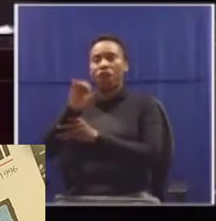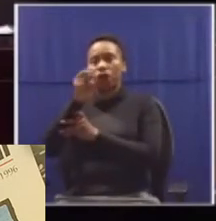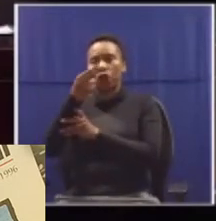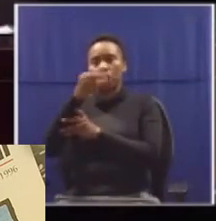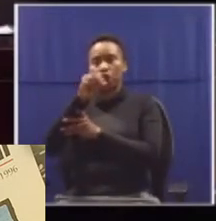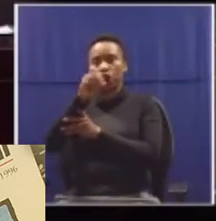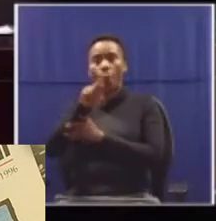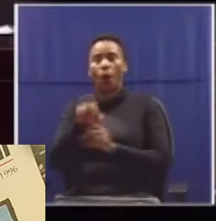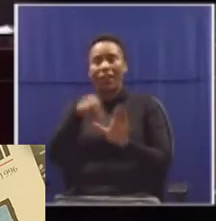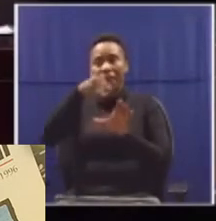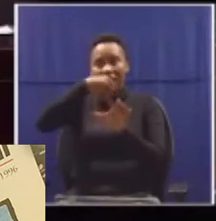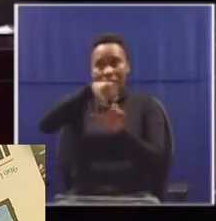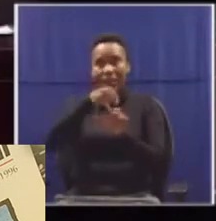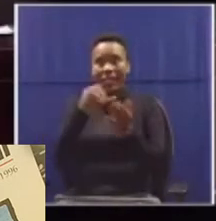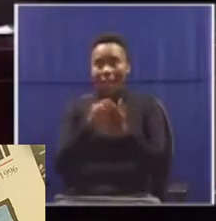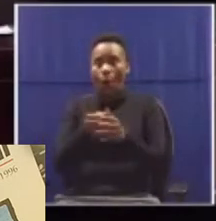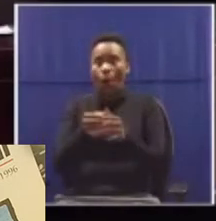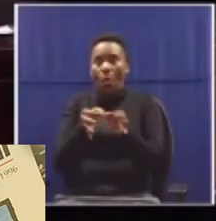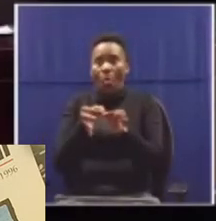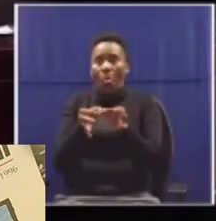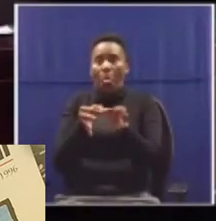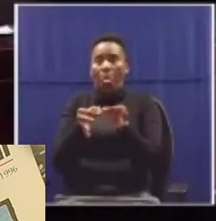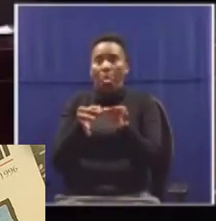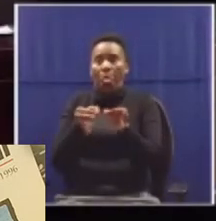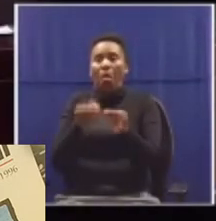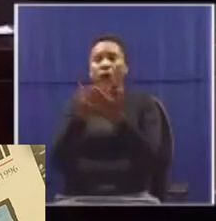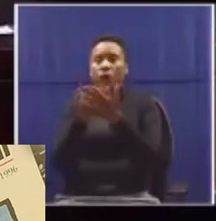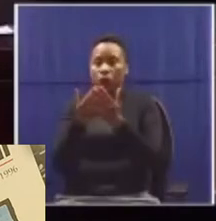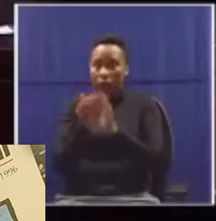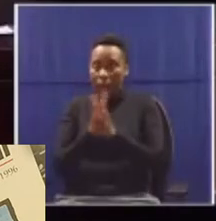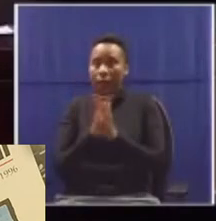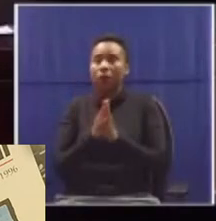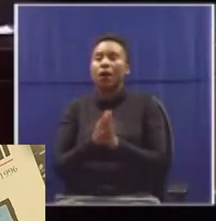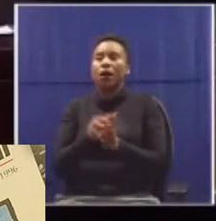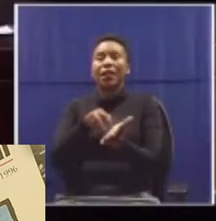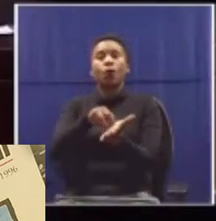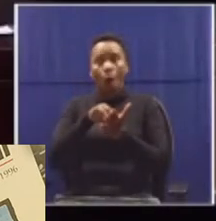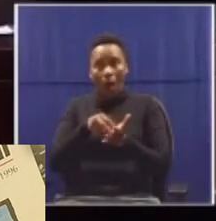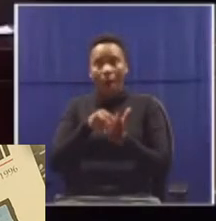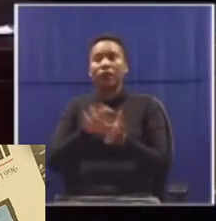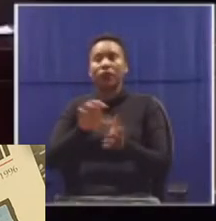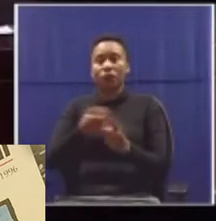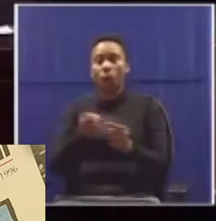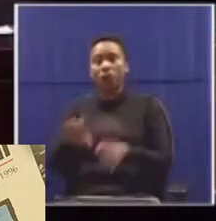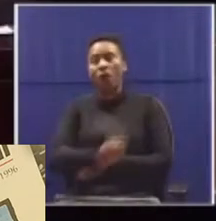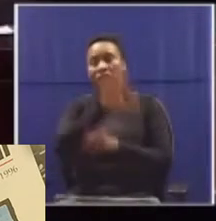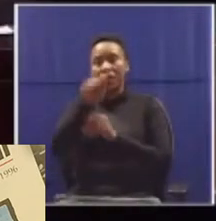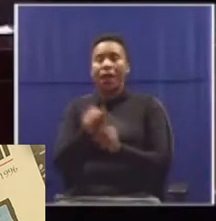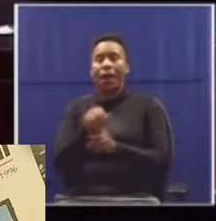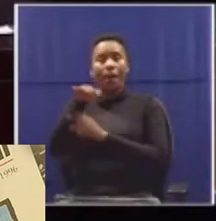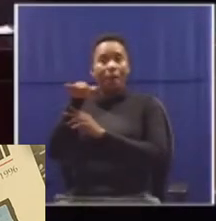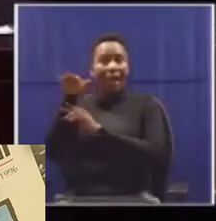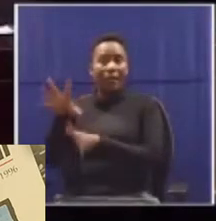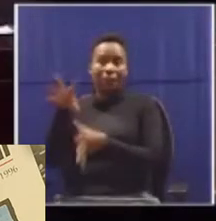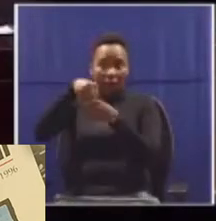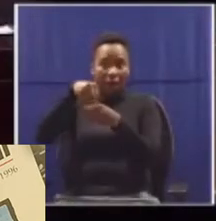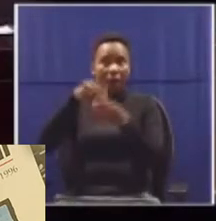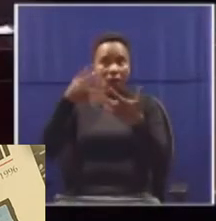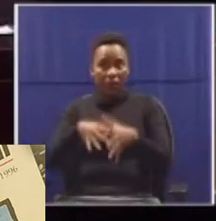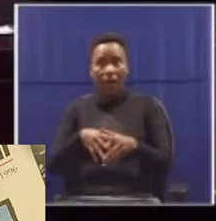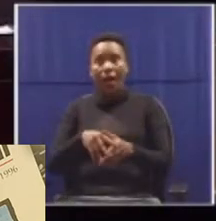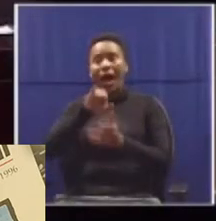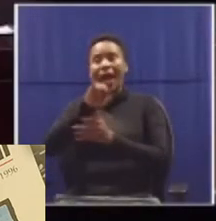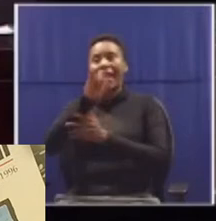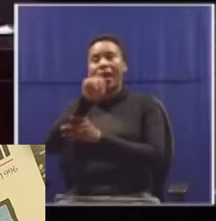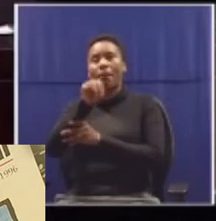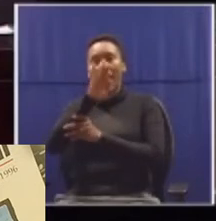costs and delays due to Greater compliance requirements for South African Banks and transactions the IMF estimates